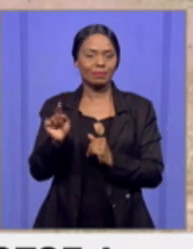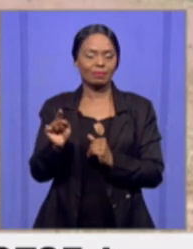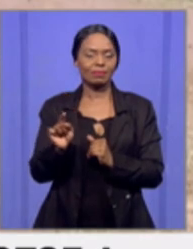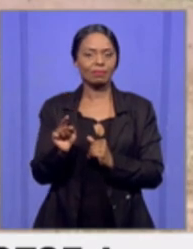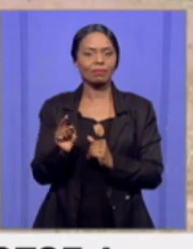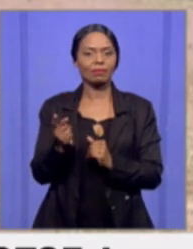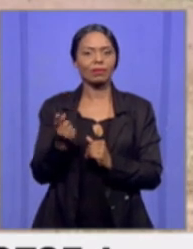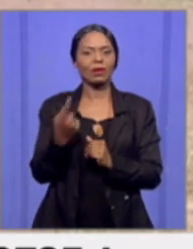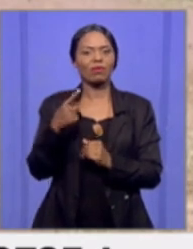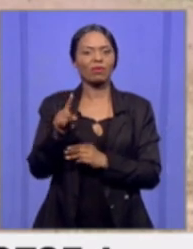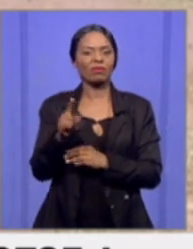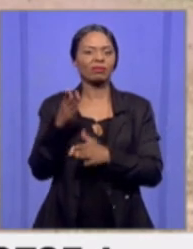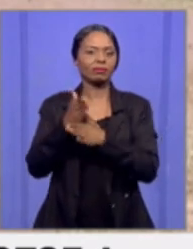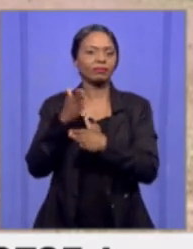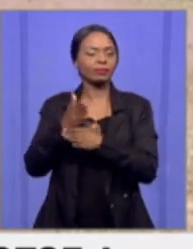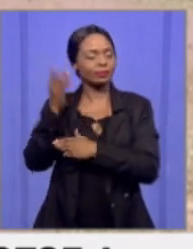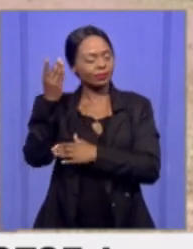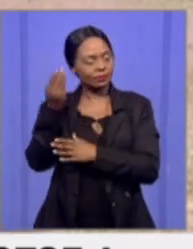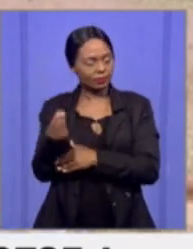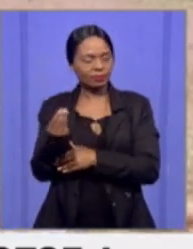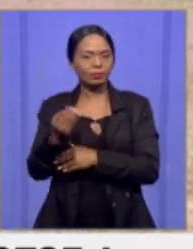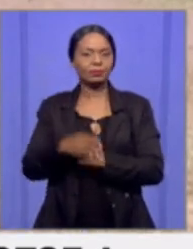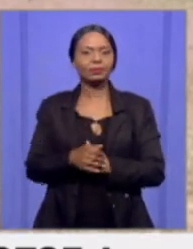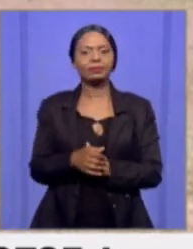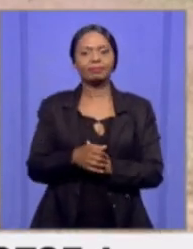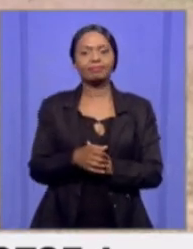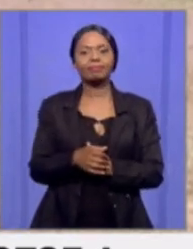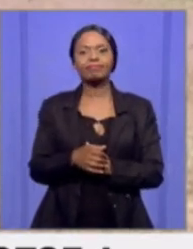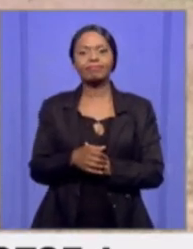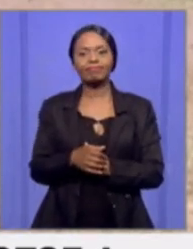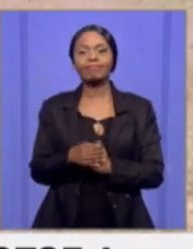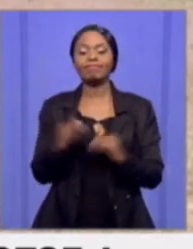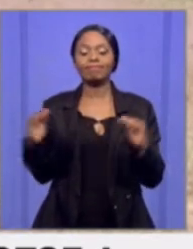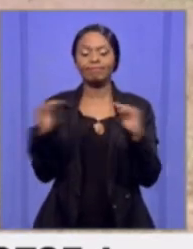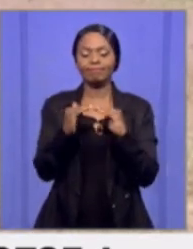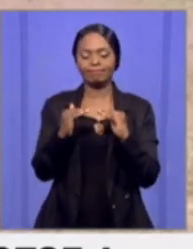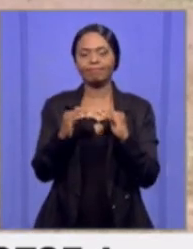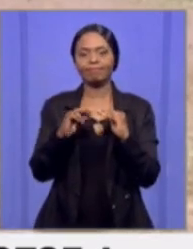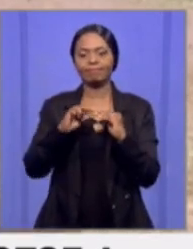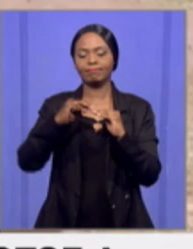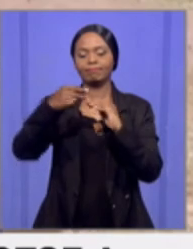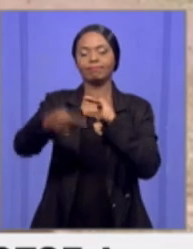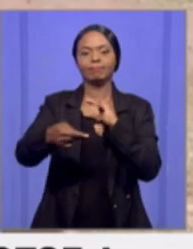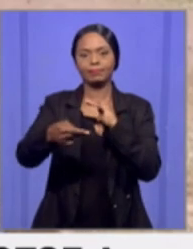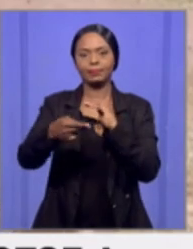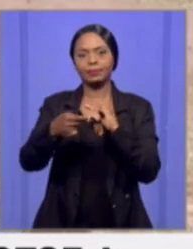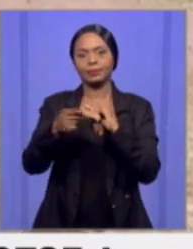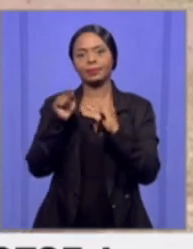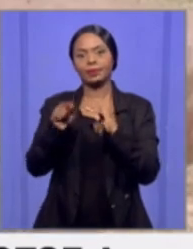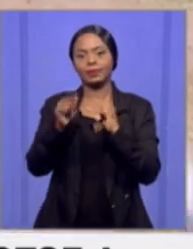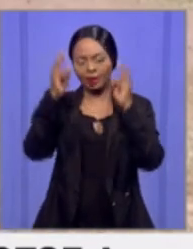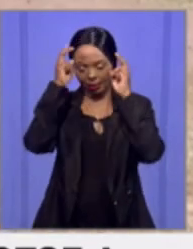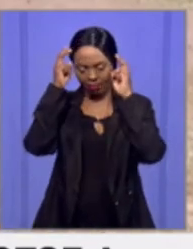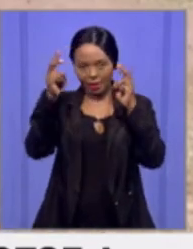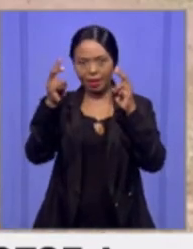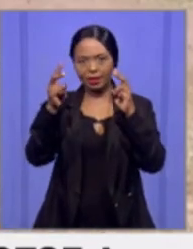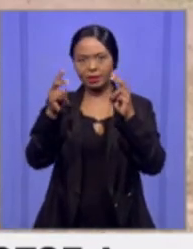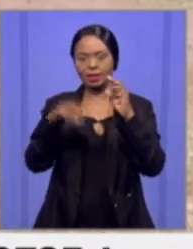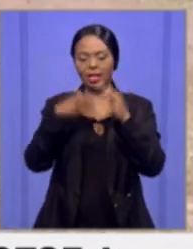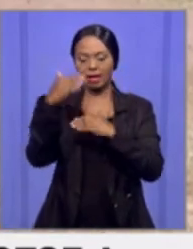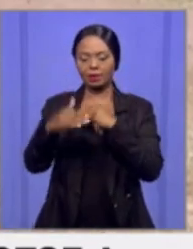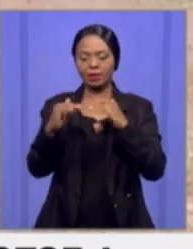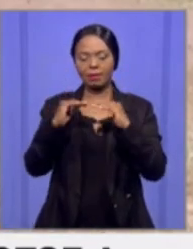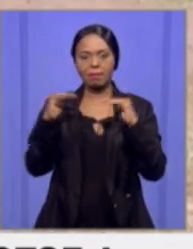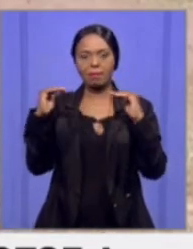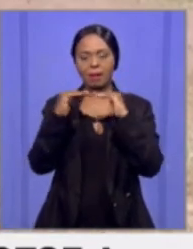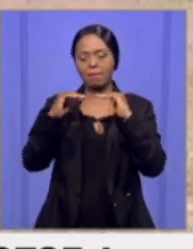thotha ditšhalete ra bona bese ye kgwe ke ge e wela e ba bolela ba ne ba le gona gore bese ye kgwe ke ge e re fetse o thula e wela ka kwa nokeng